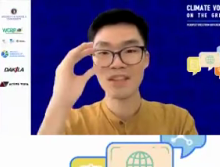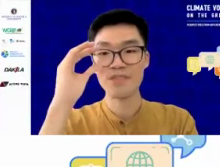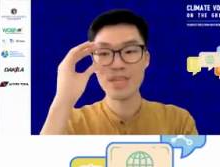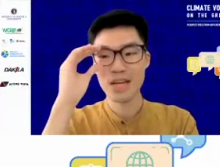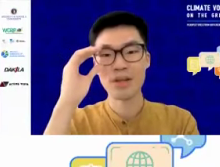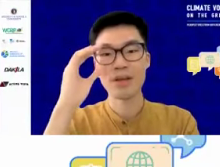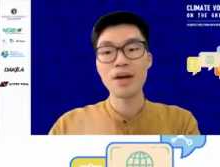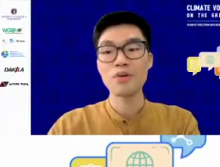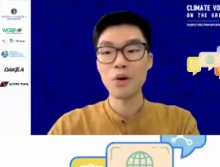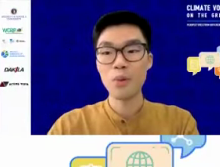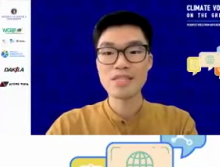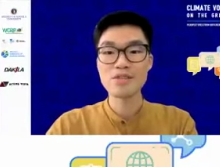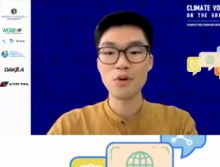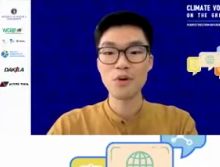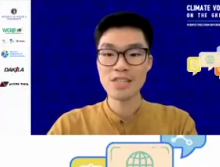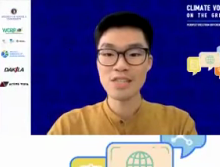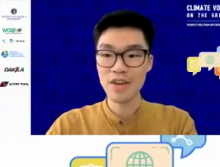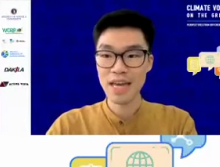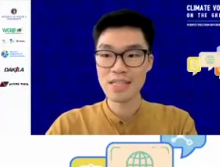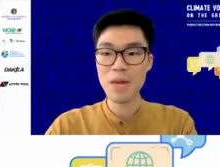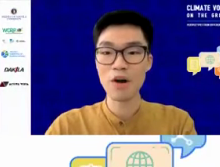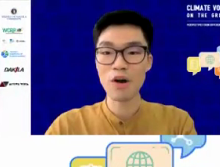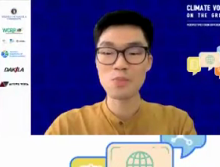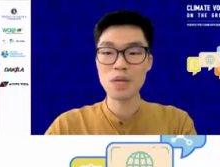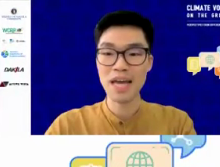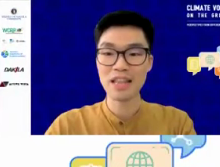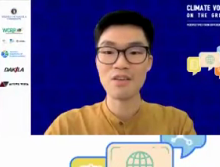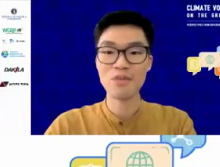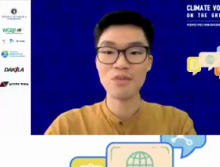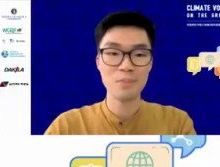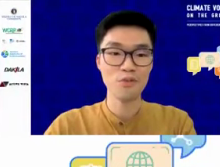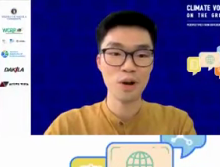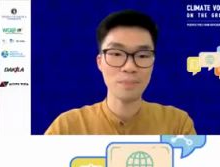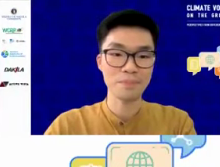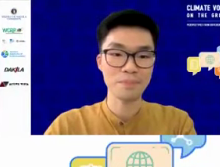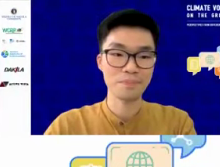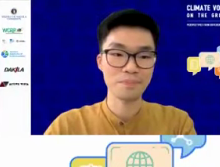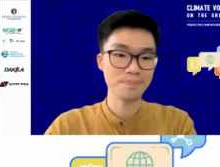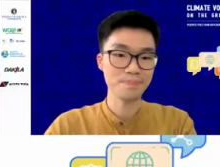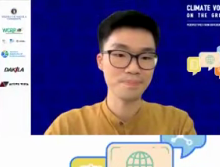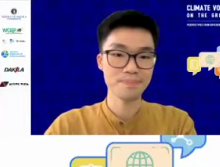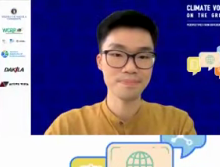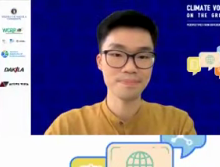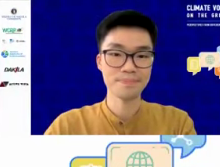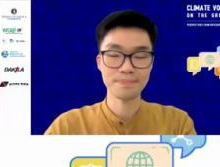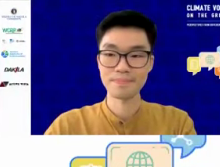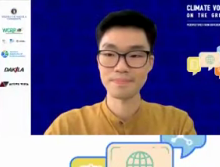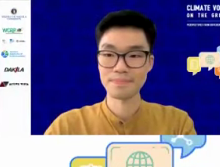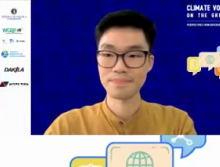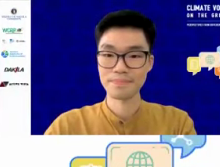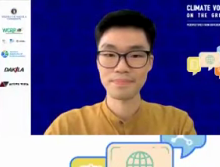an evaluation survey at the end of the session. Requests for e-certificates may also be made through the same form.